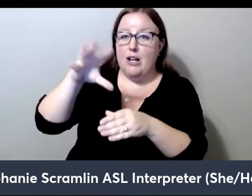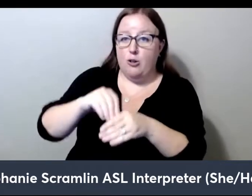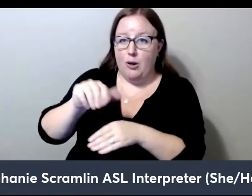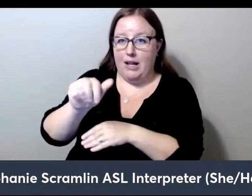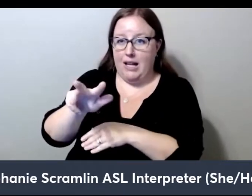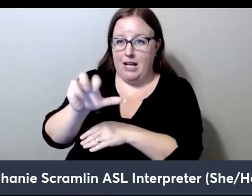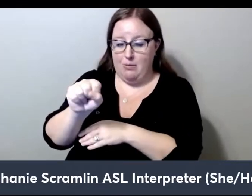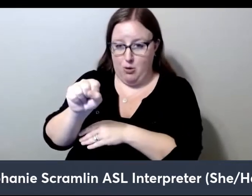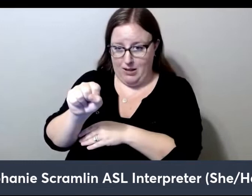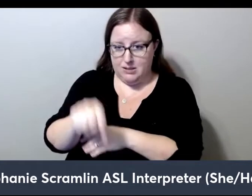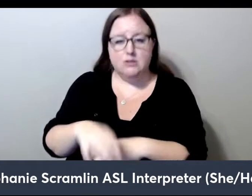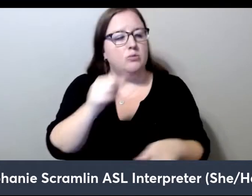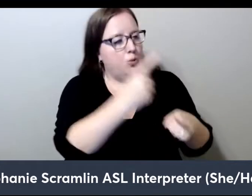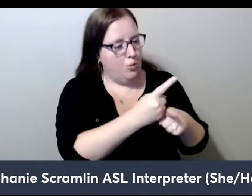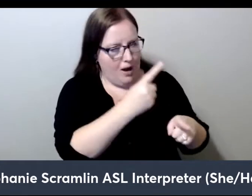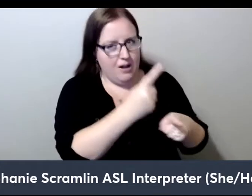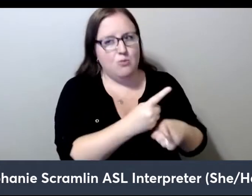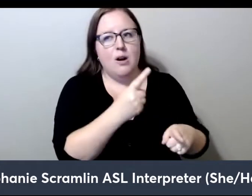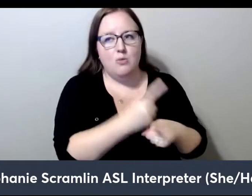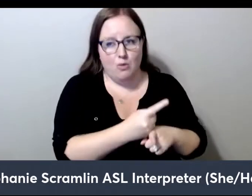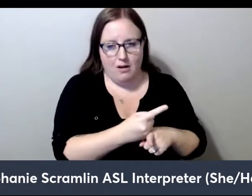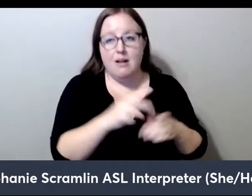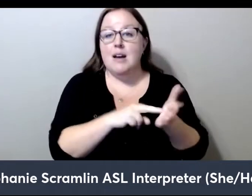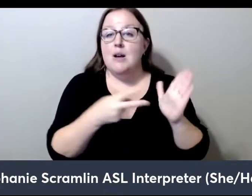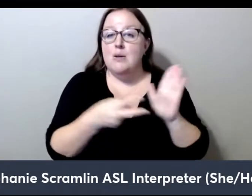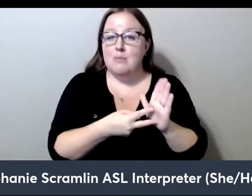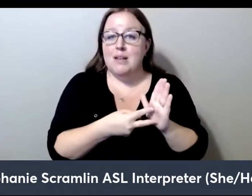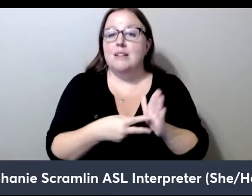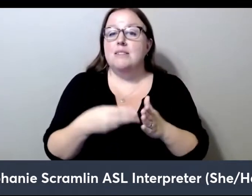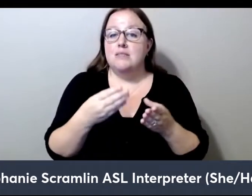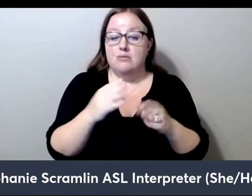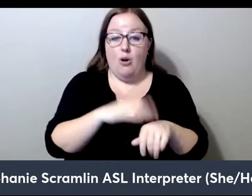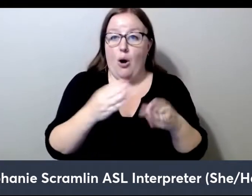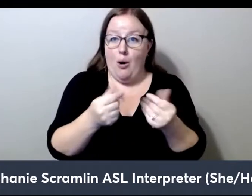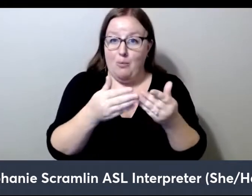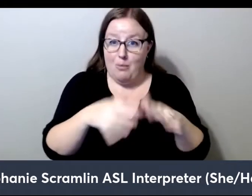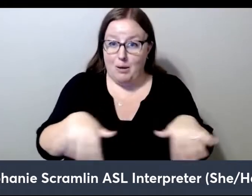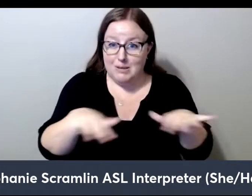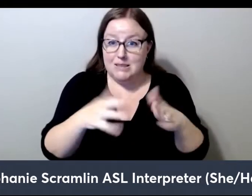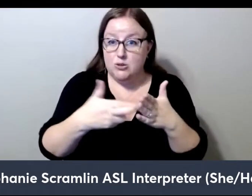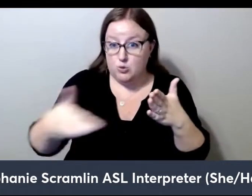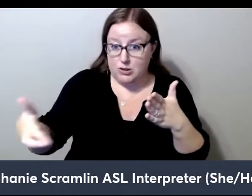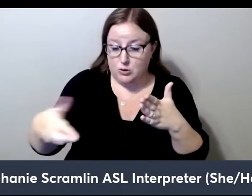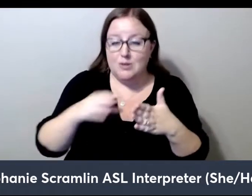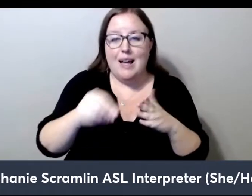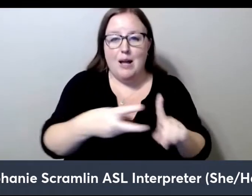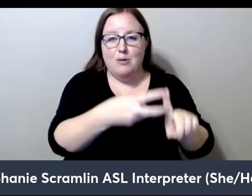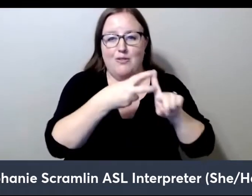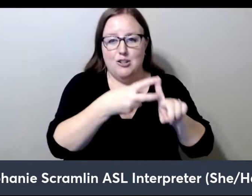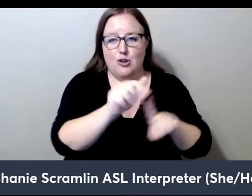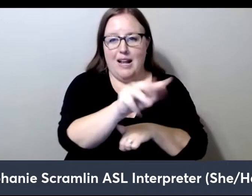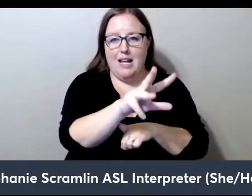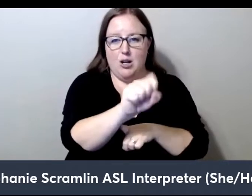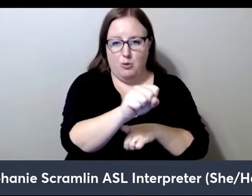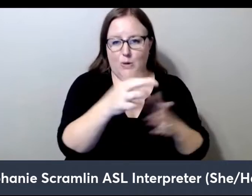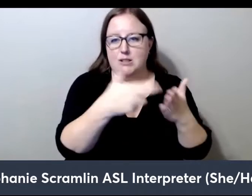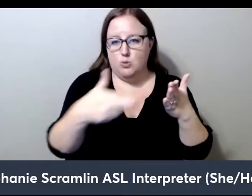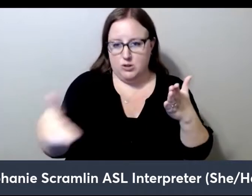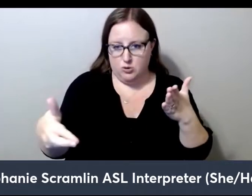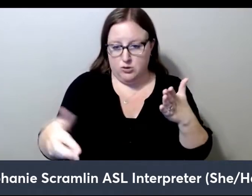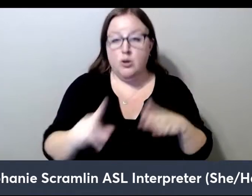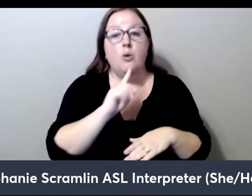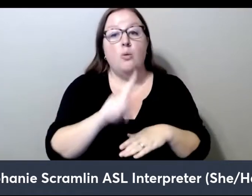showing up on the same report. The discovered on-premise resources as well as the provisioned AWS resources, and we